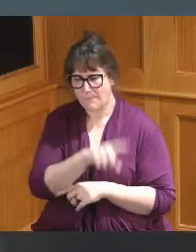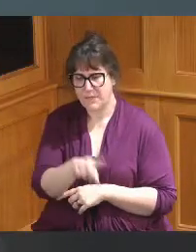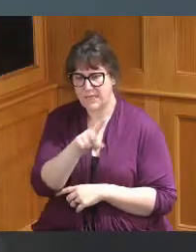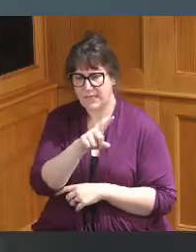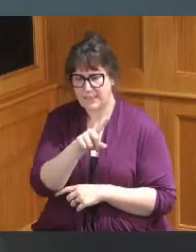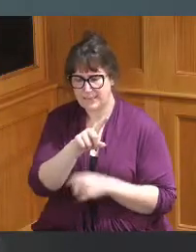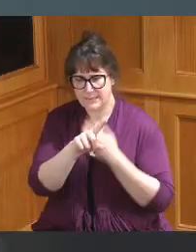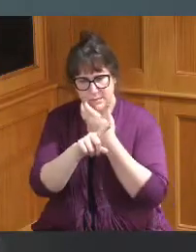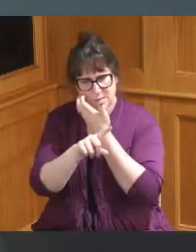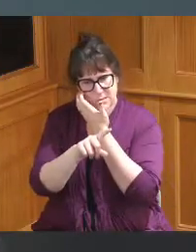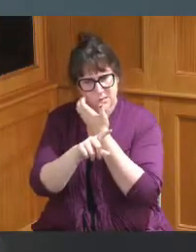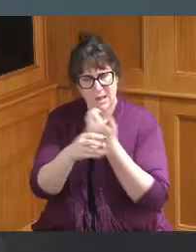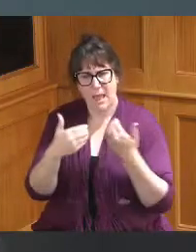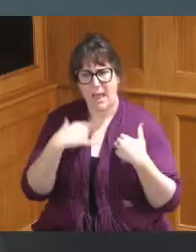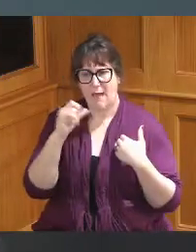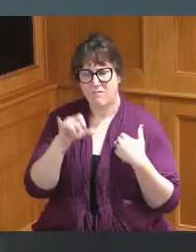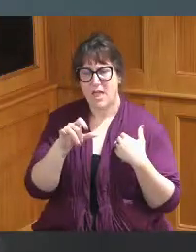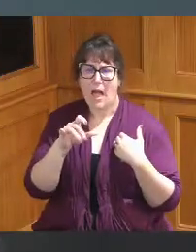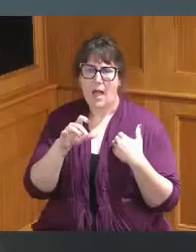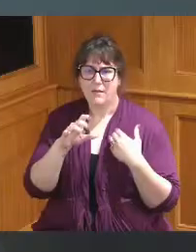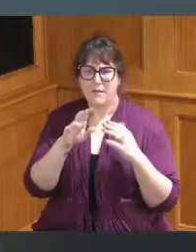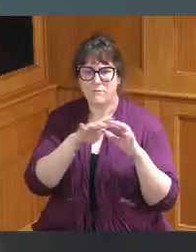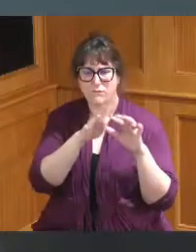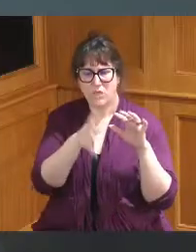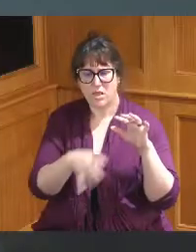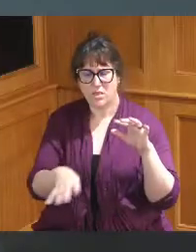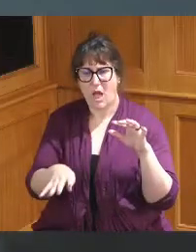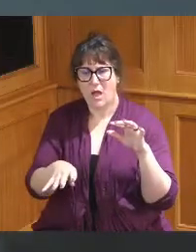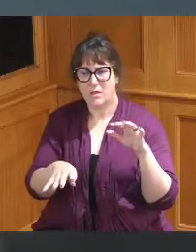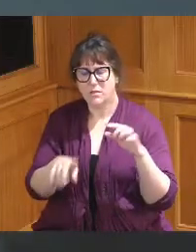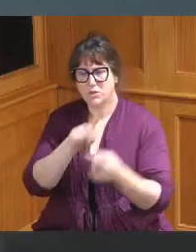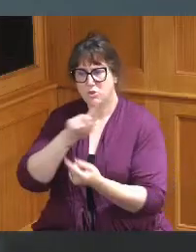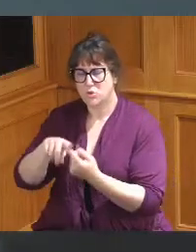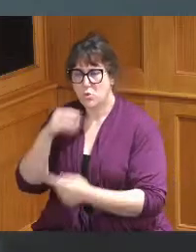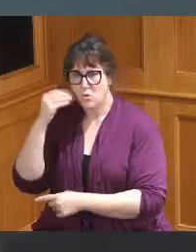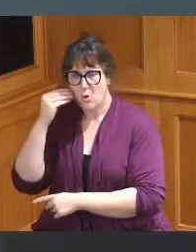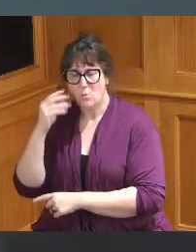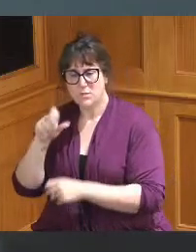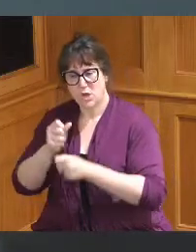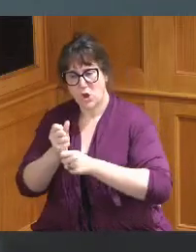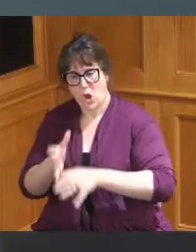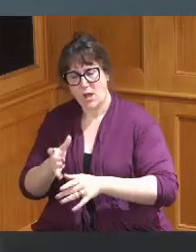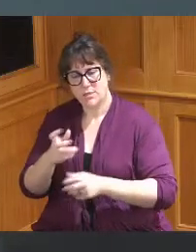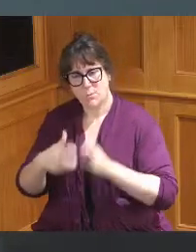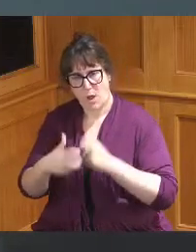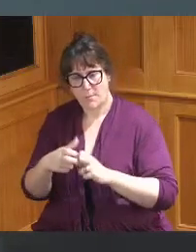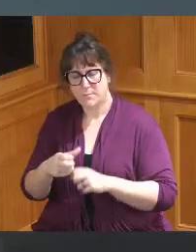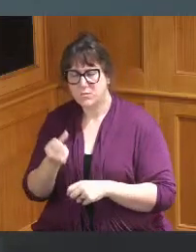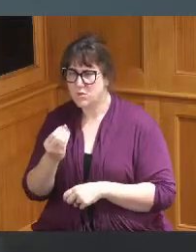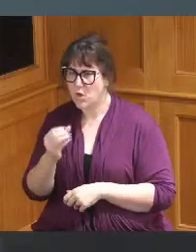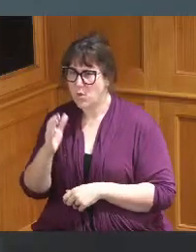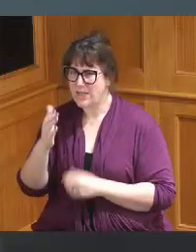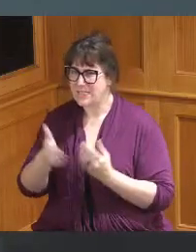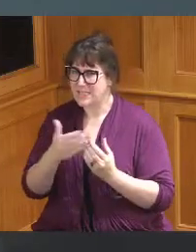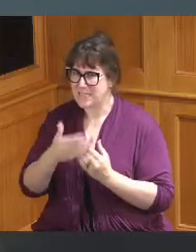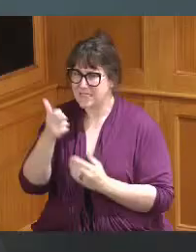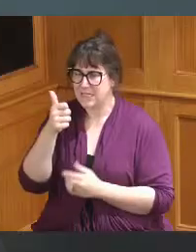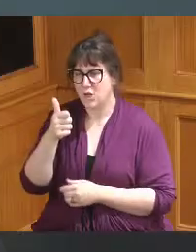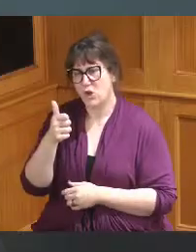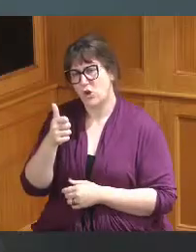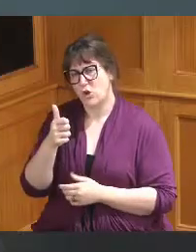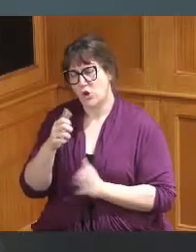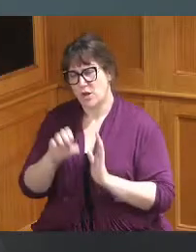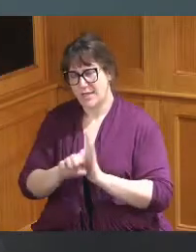who have the overland flooding that goes down into the homes and causes the problems. So I know it's probably easier to pilot